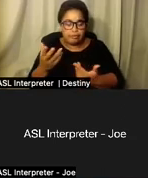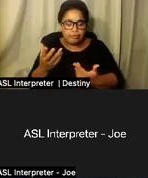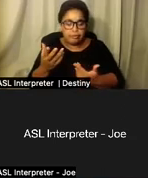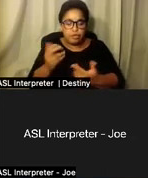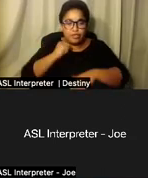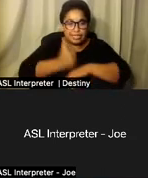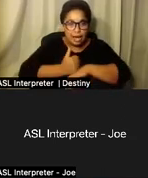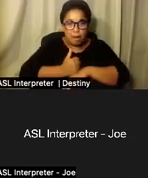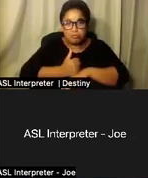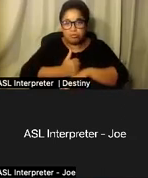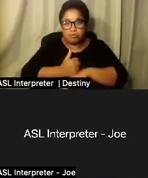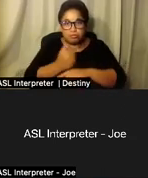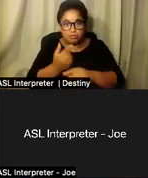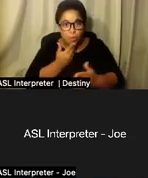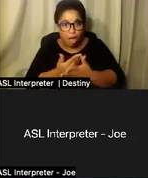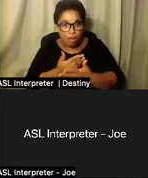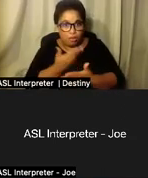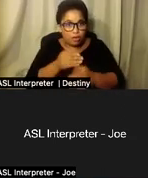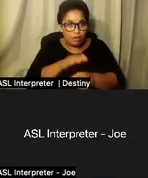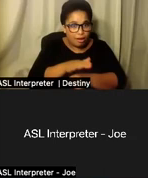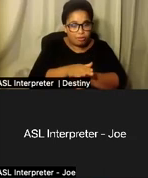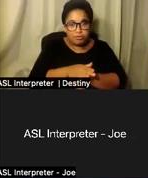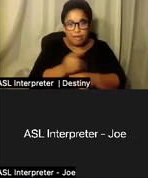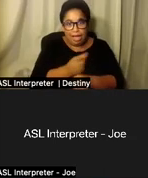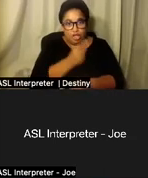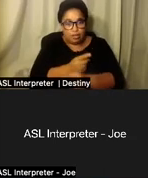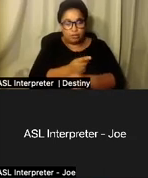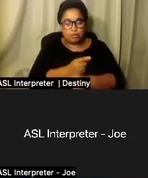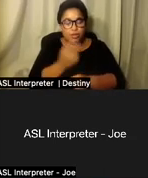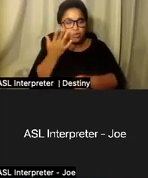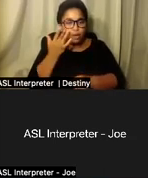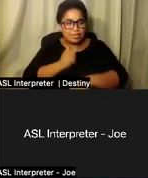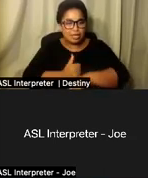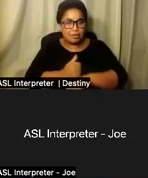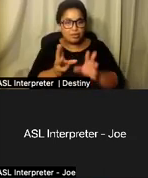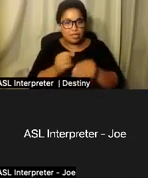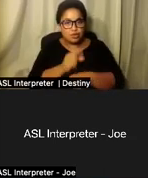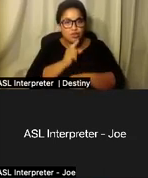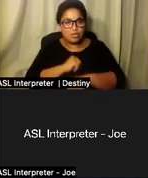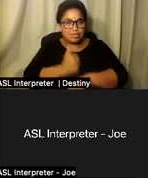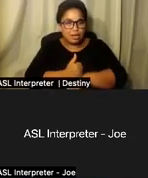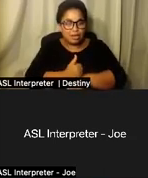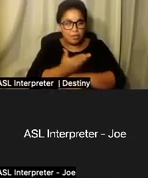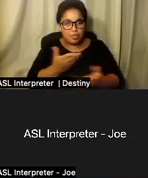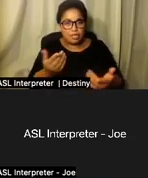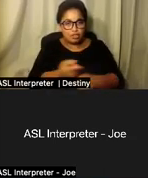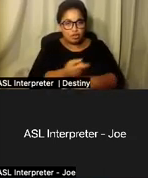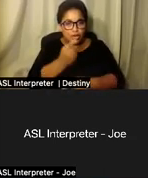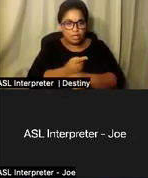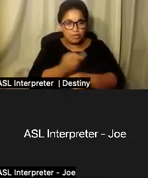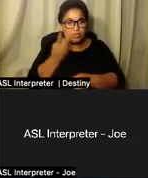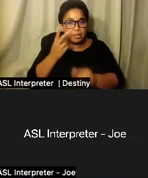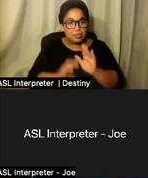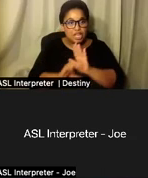installed the items. That's a big factor too. So that's why we do these webinars, to make sure you're actually installing things correctly. We've seen